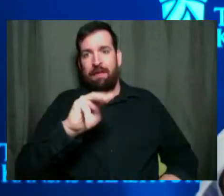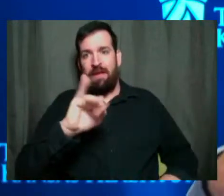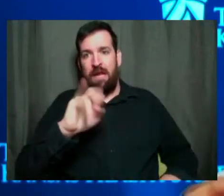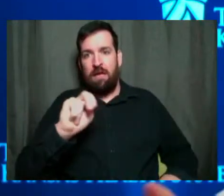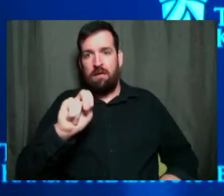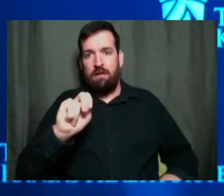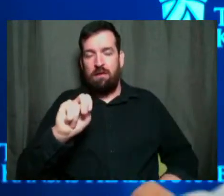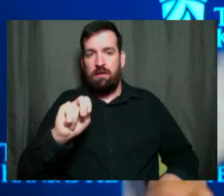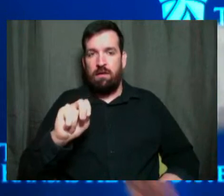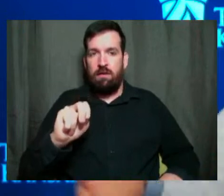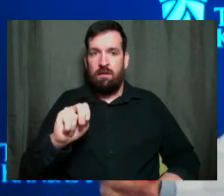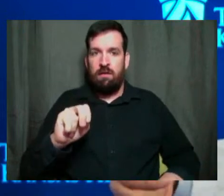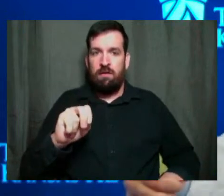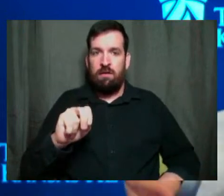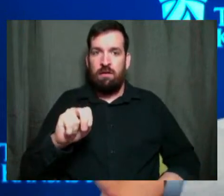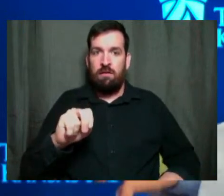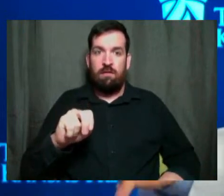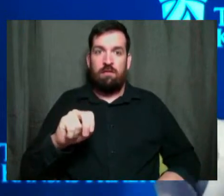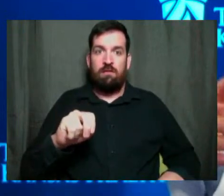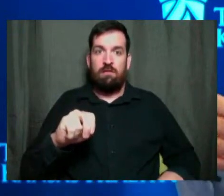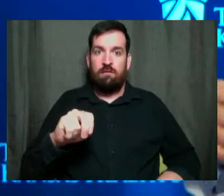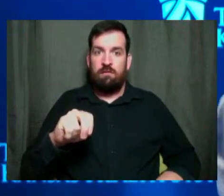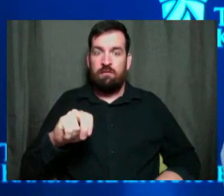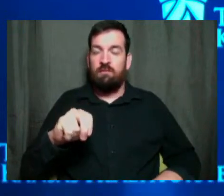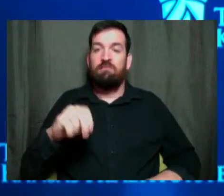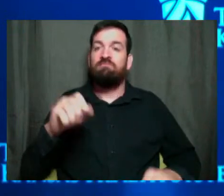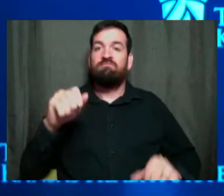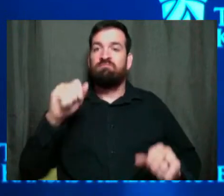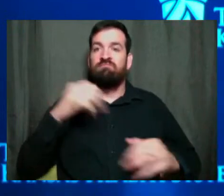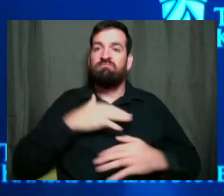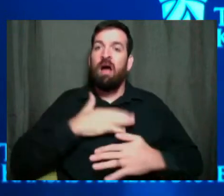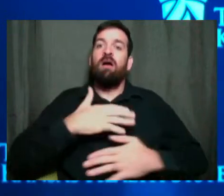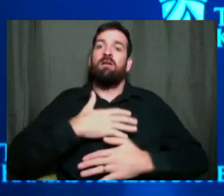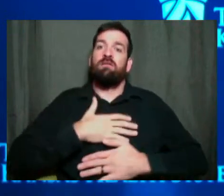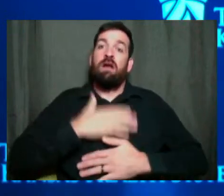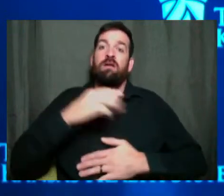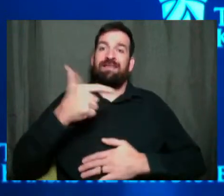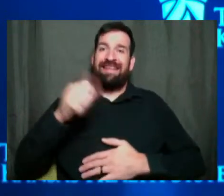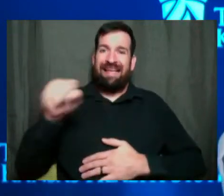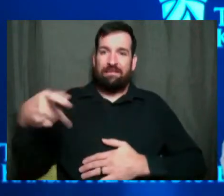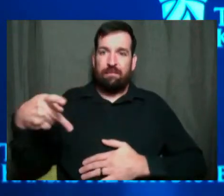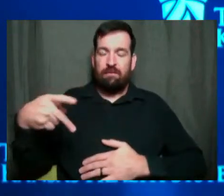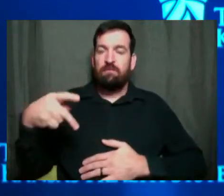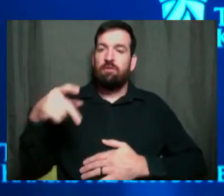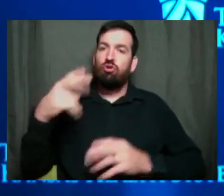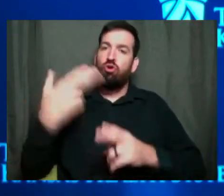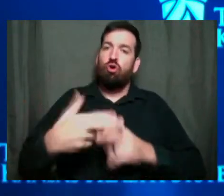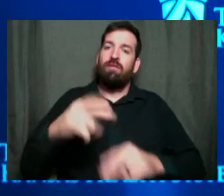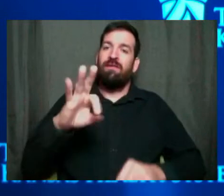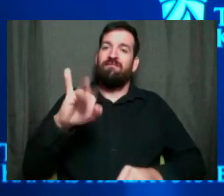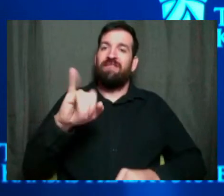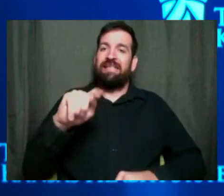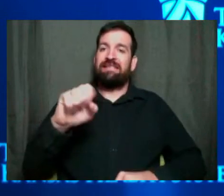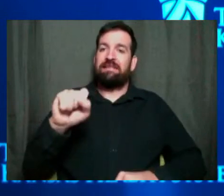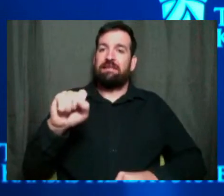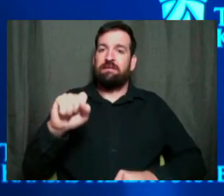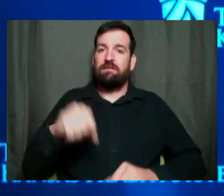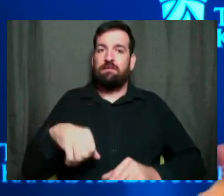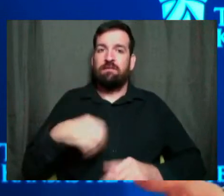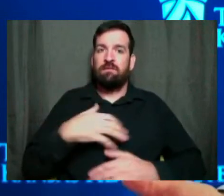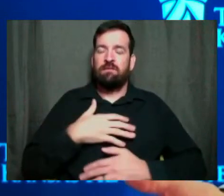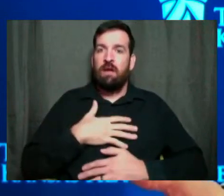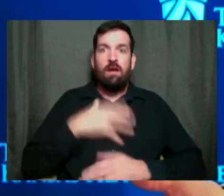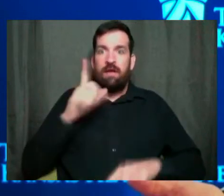was just kind of laying here on the couch. I was so I had both the fits. People call it the fits, where you kind of have. It's like you just kind of you can't You're breathe,